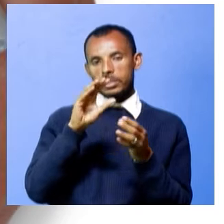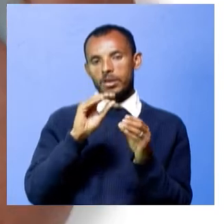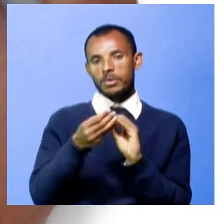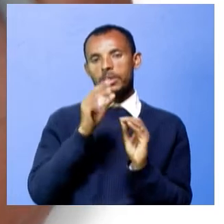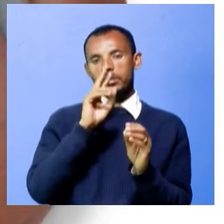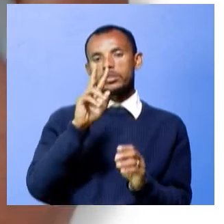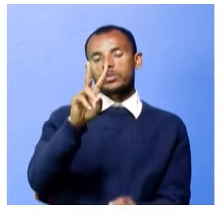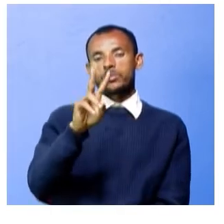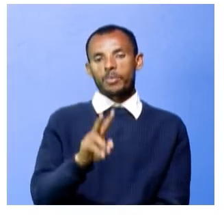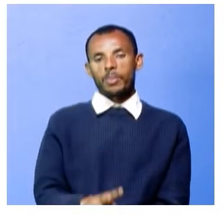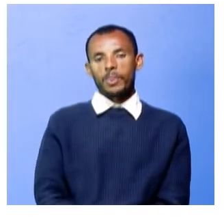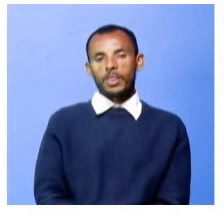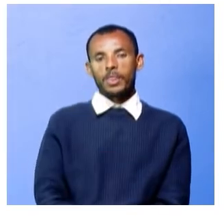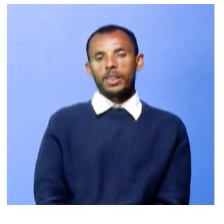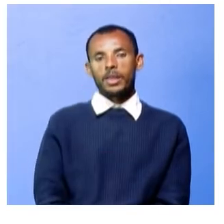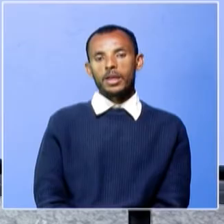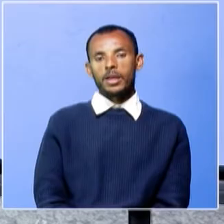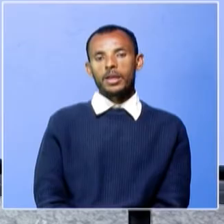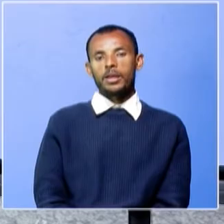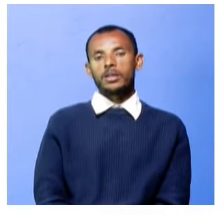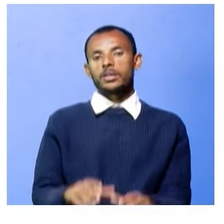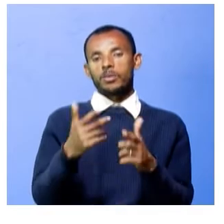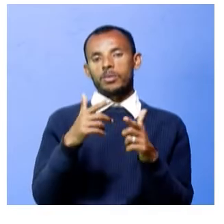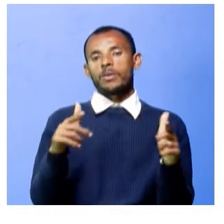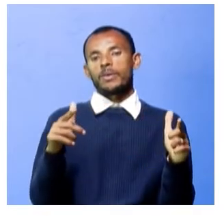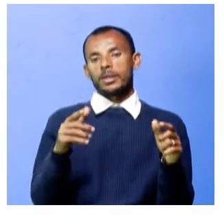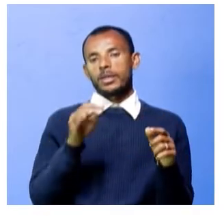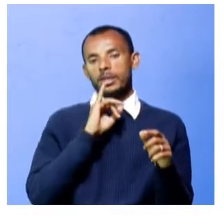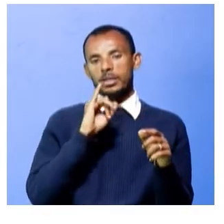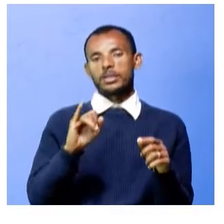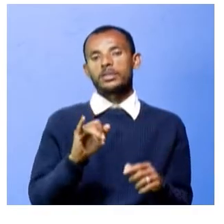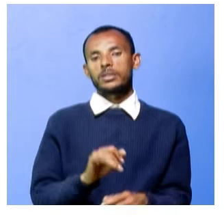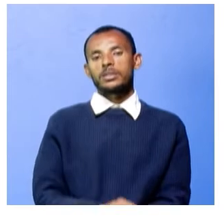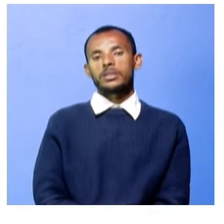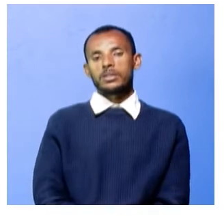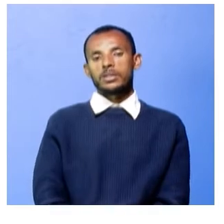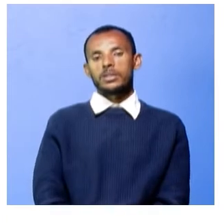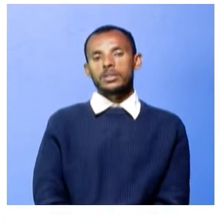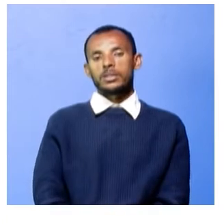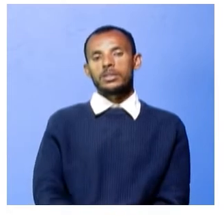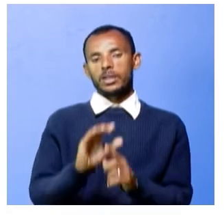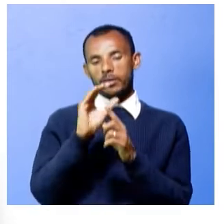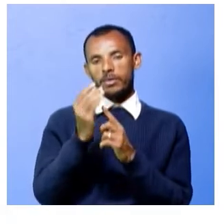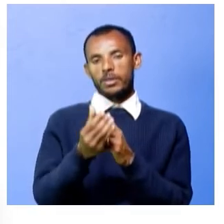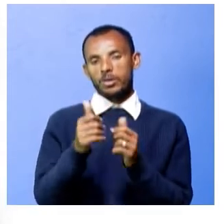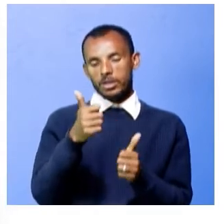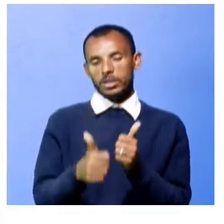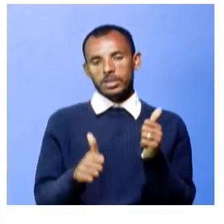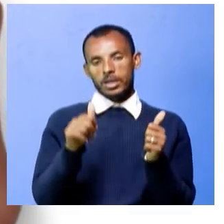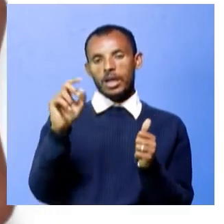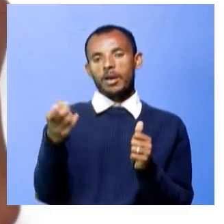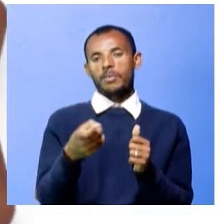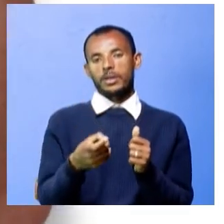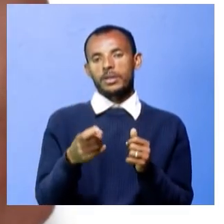2. Okay, so the probability of the event which is happening